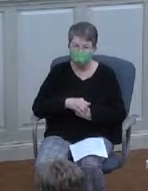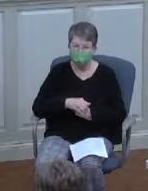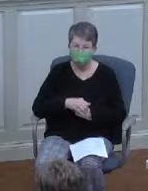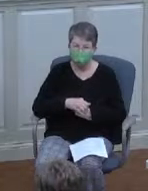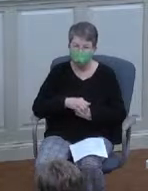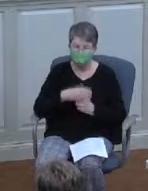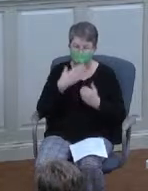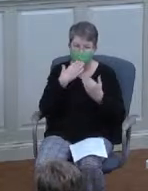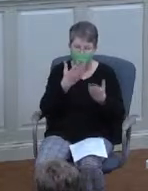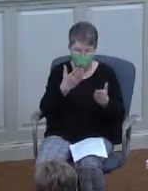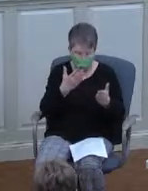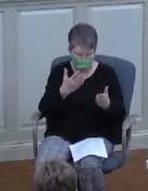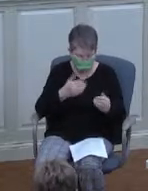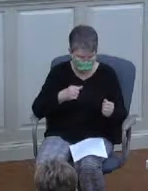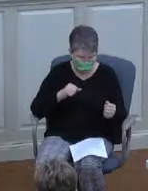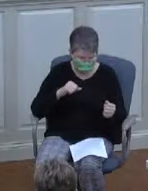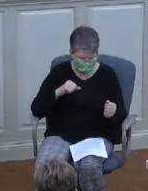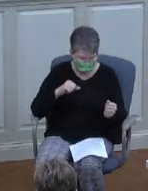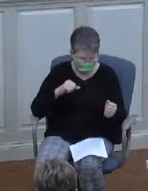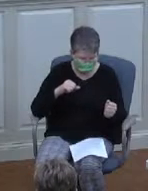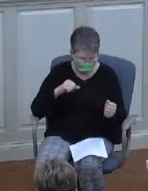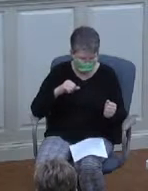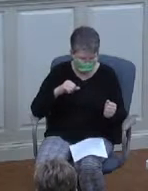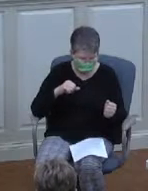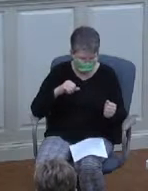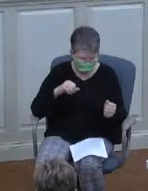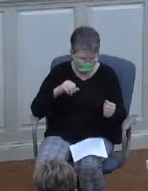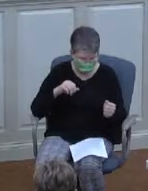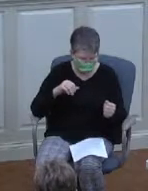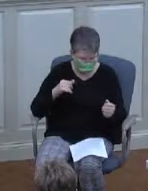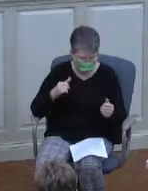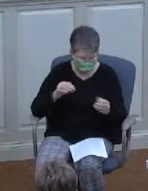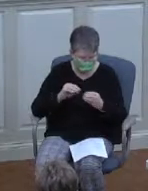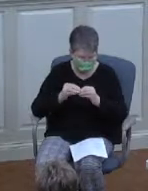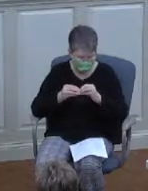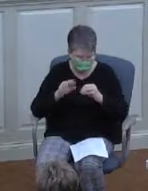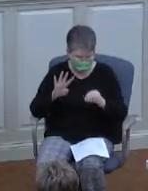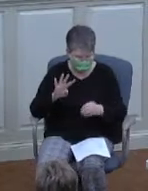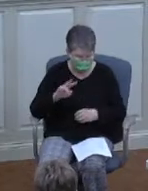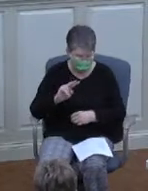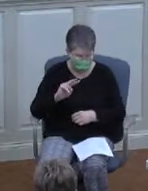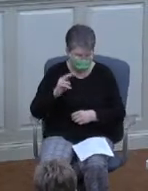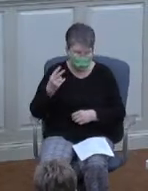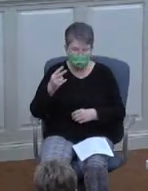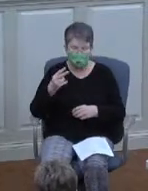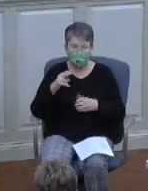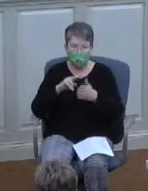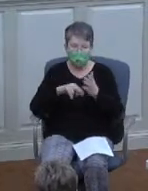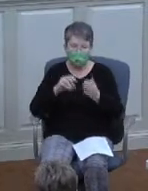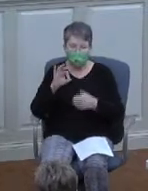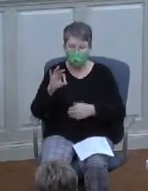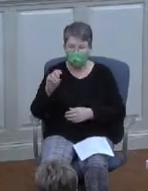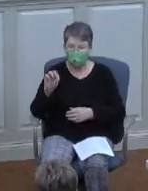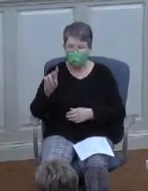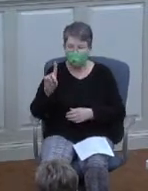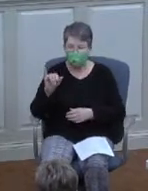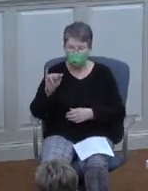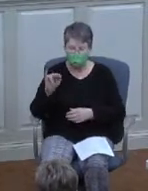Thank you, All ma'am. right, thank you, ma'am. Thanks. Good. Item 4 is the second reading of ordinance